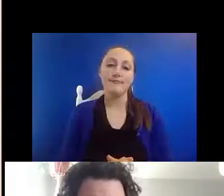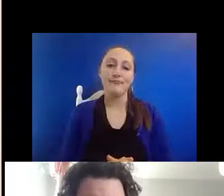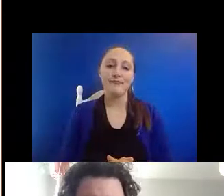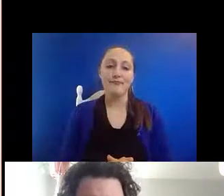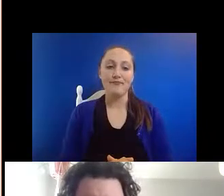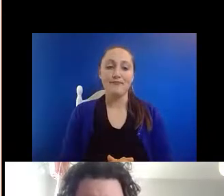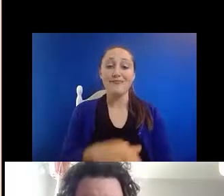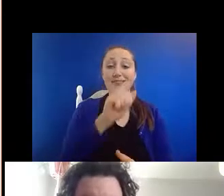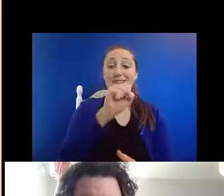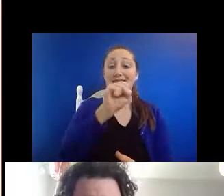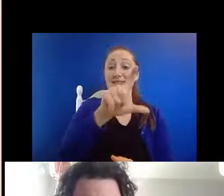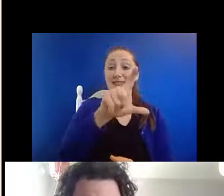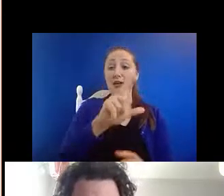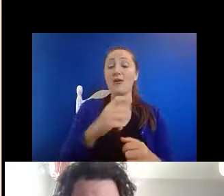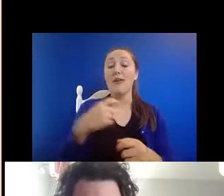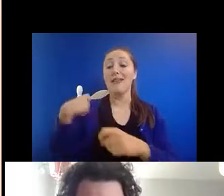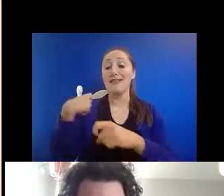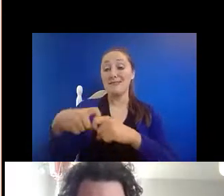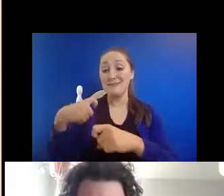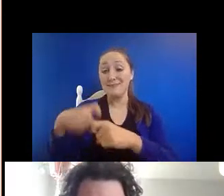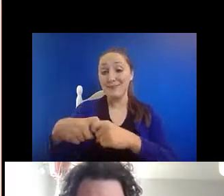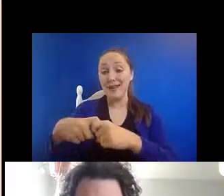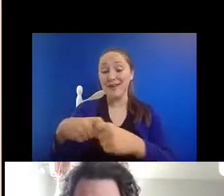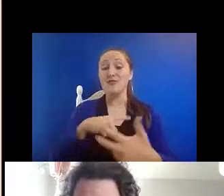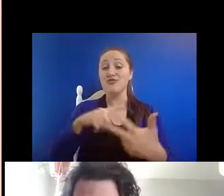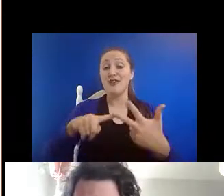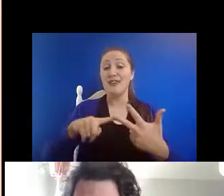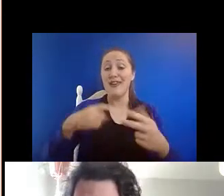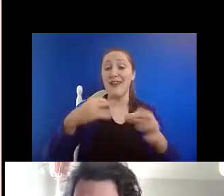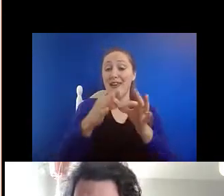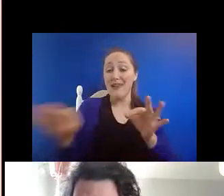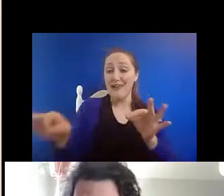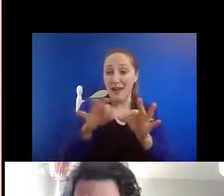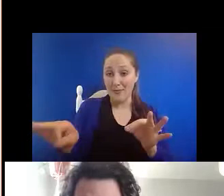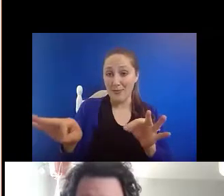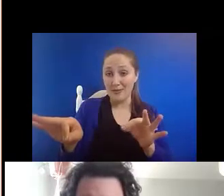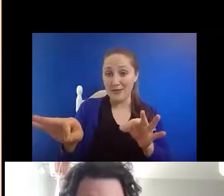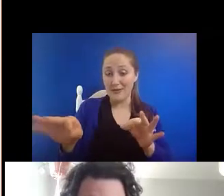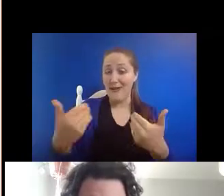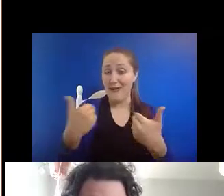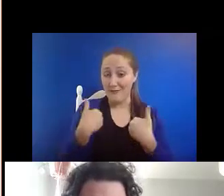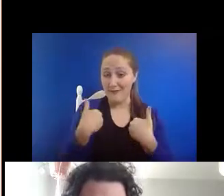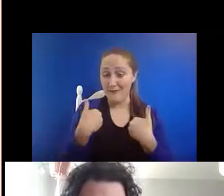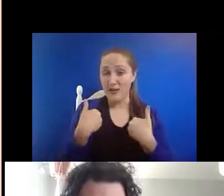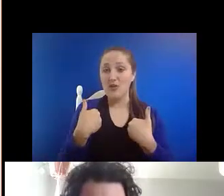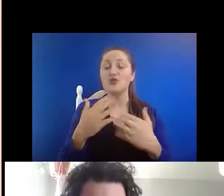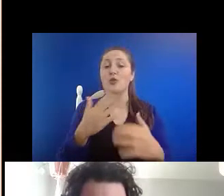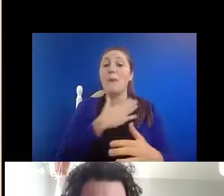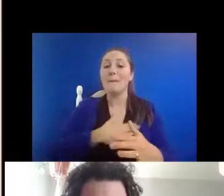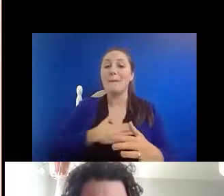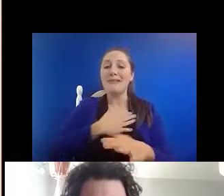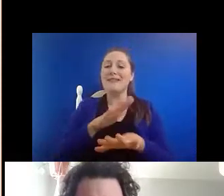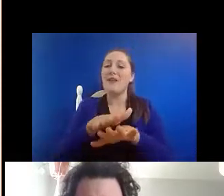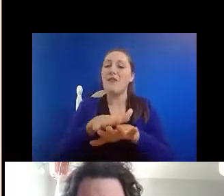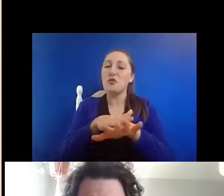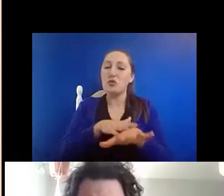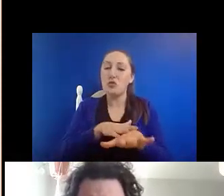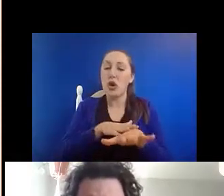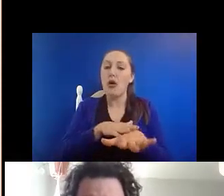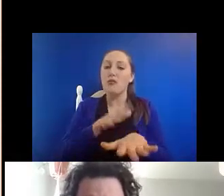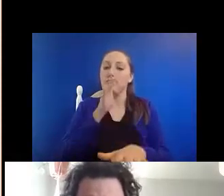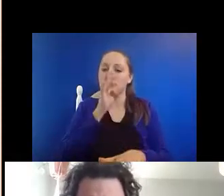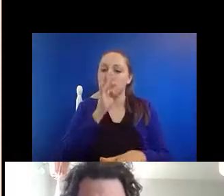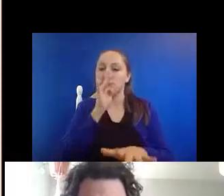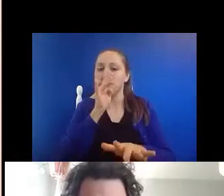and Spanish interpretation and captioning today, we ask that you slow down in your speaking a little bit to help them keep up in